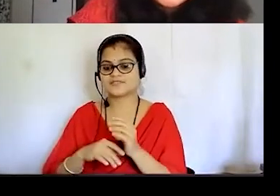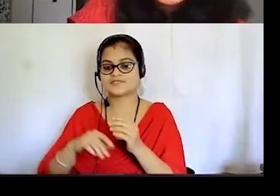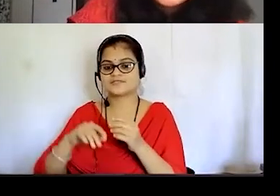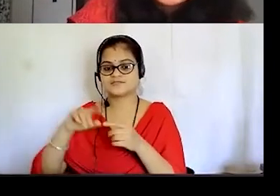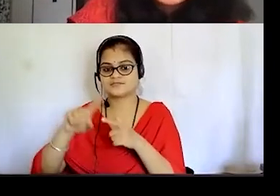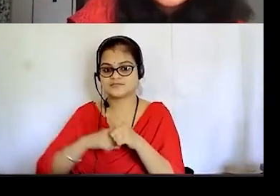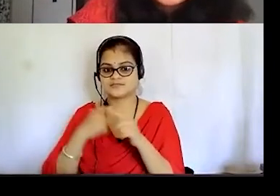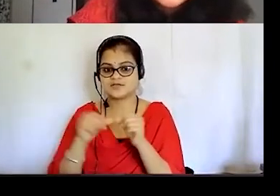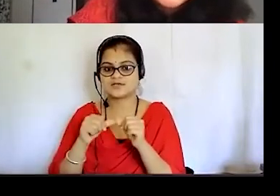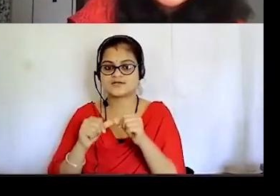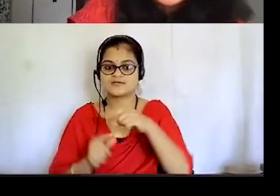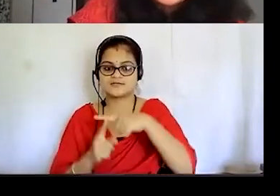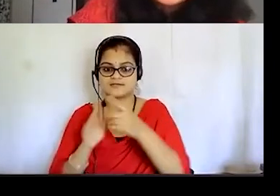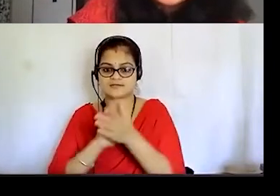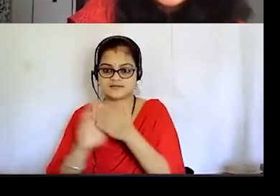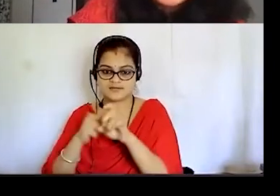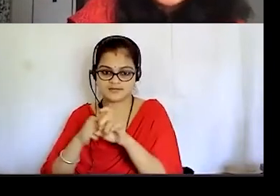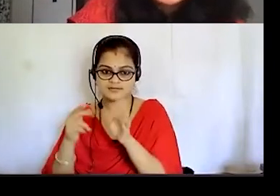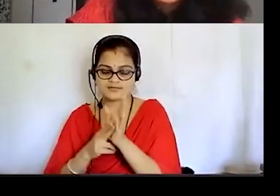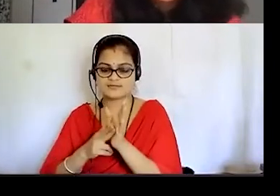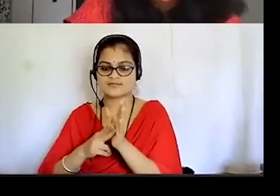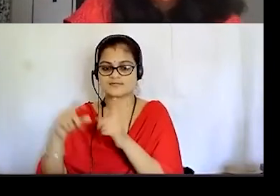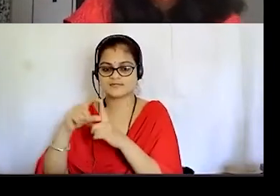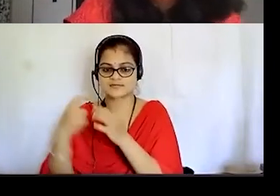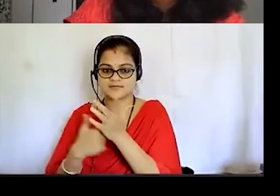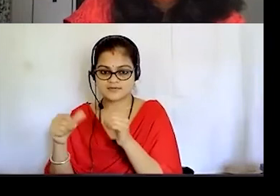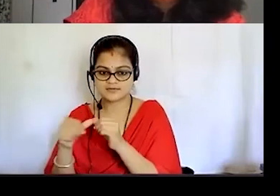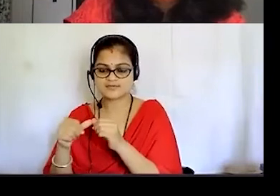Singh rendering Rag Yaman on the Dilruba.